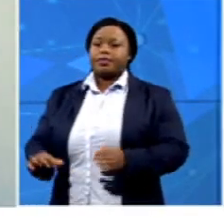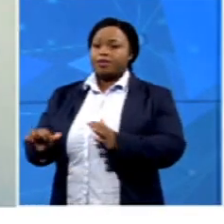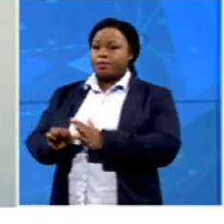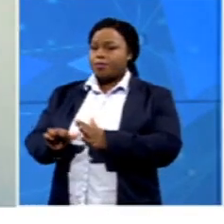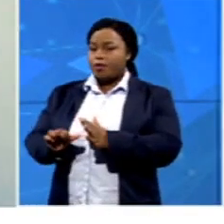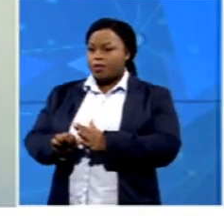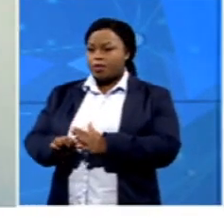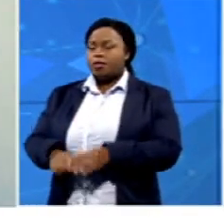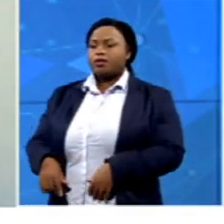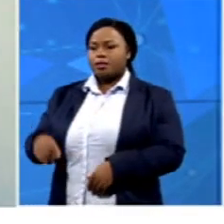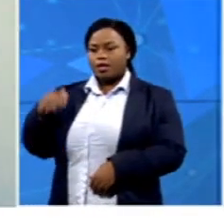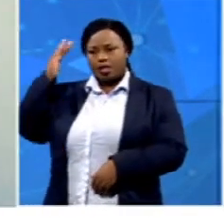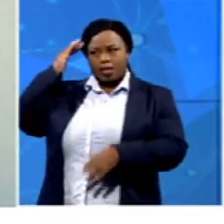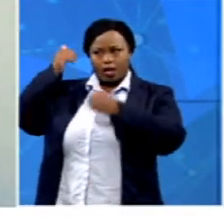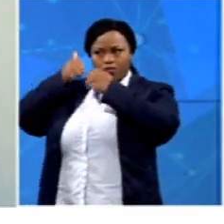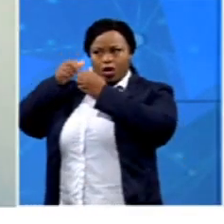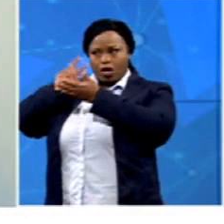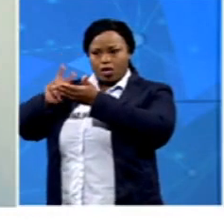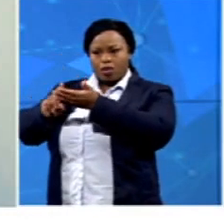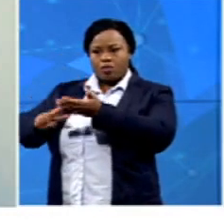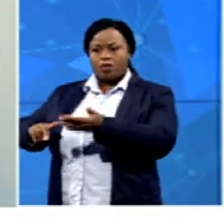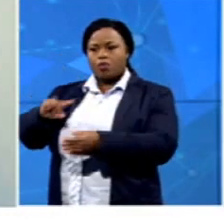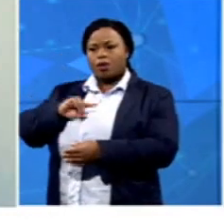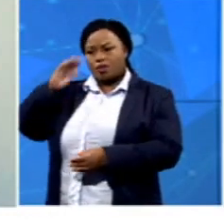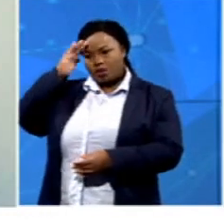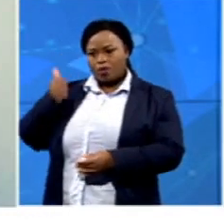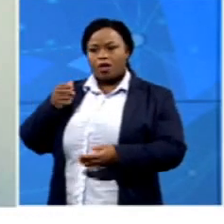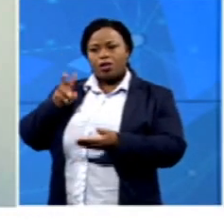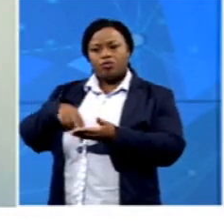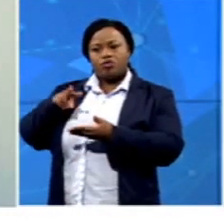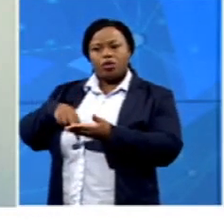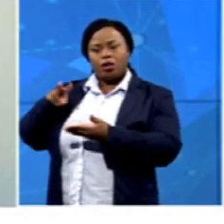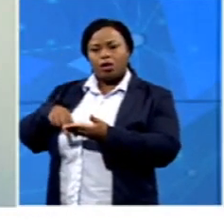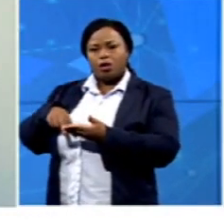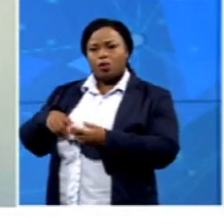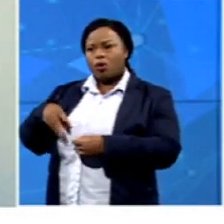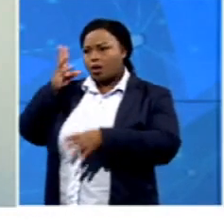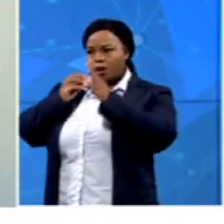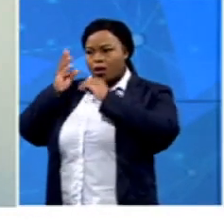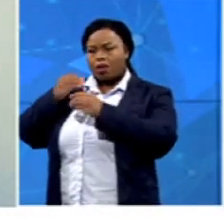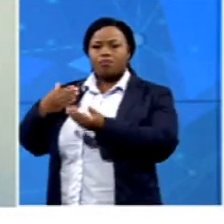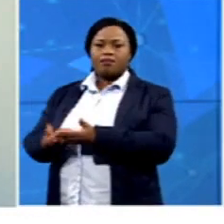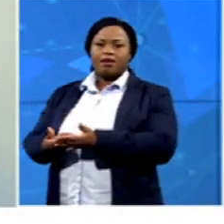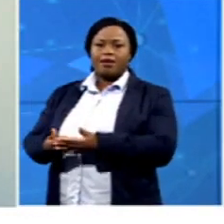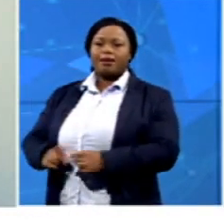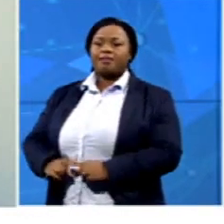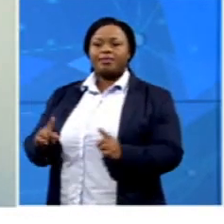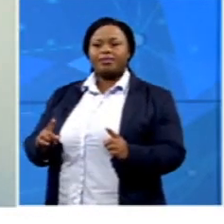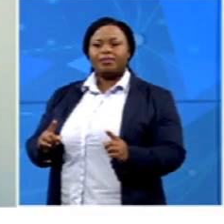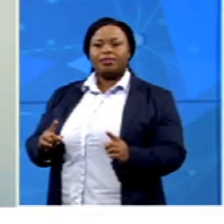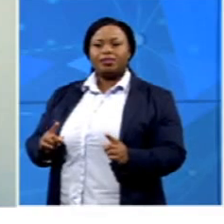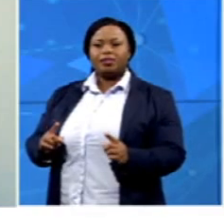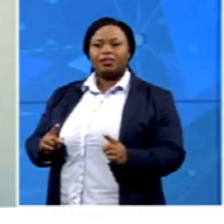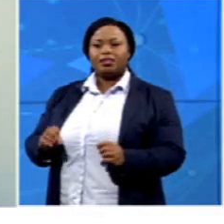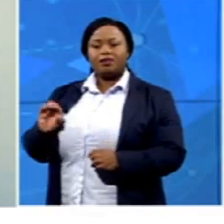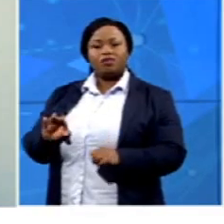get the brain to read. We know that the brain can relearn, So what happens is if your